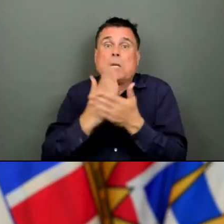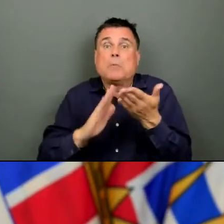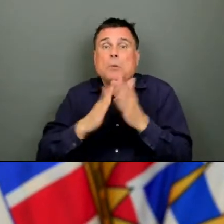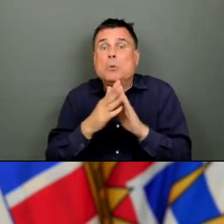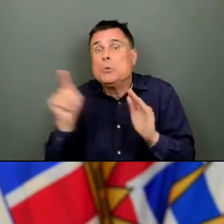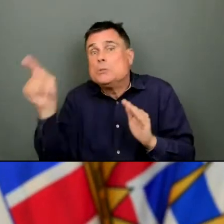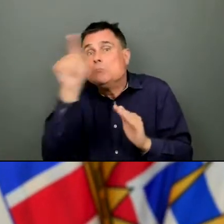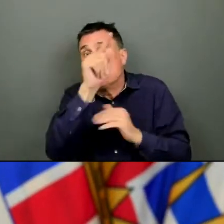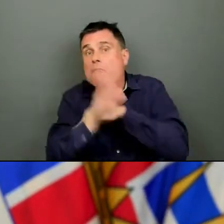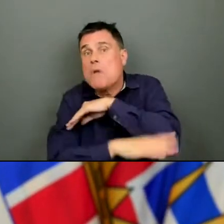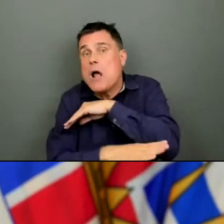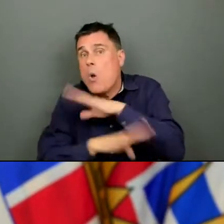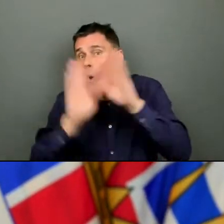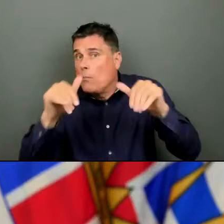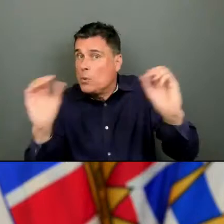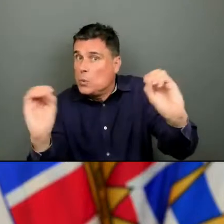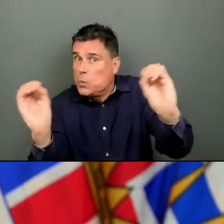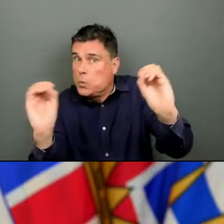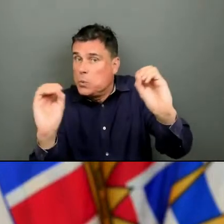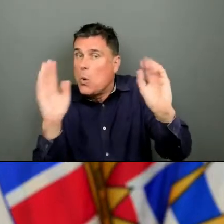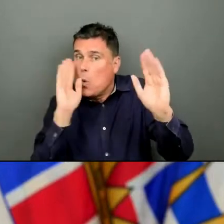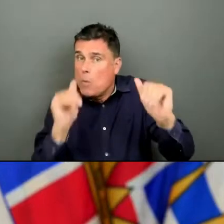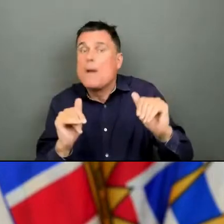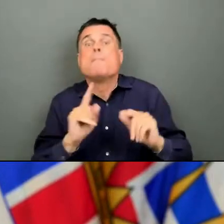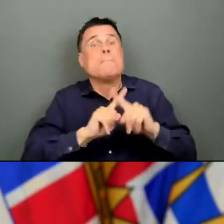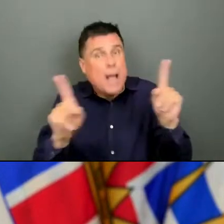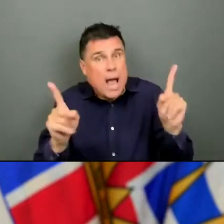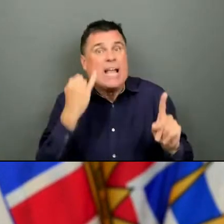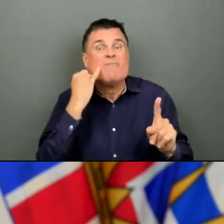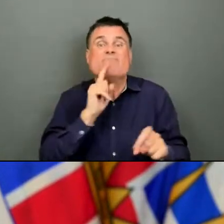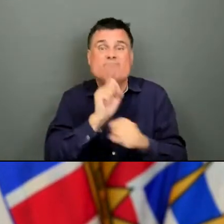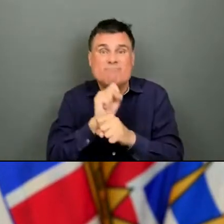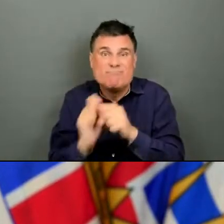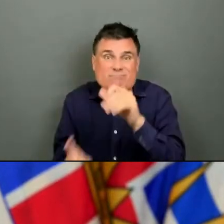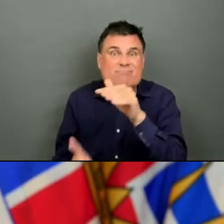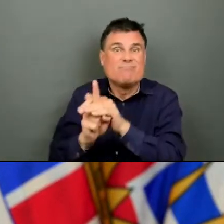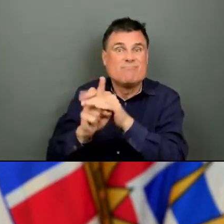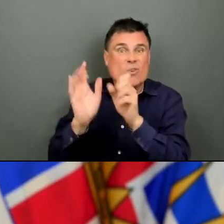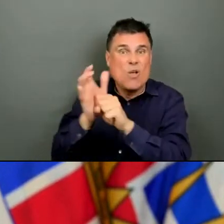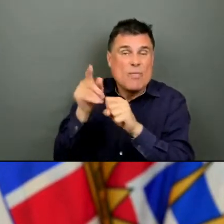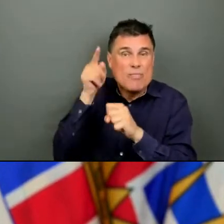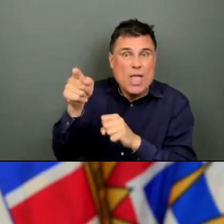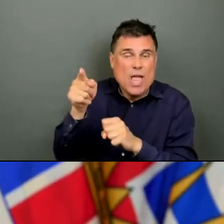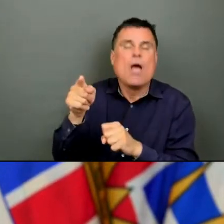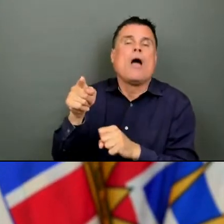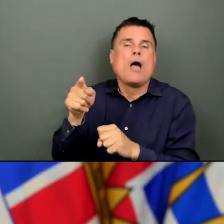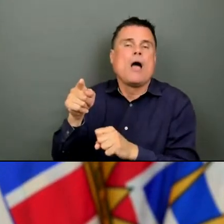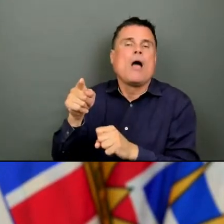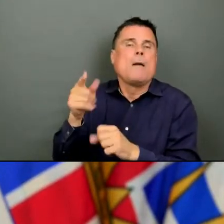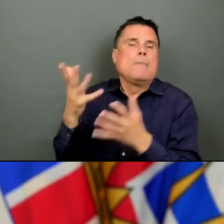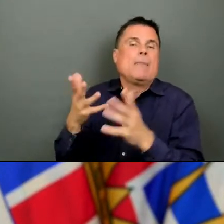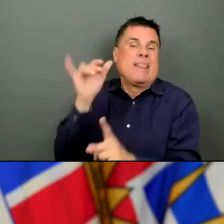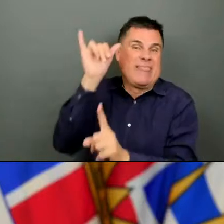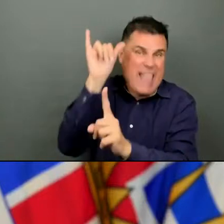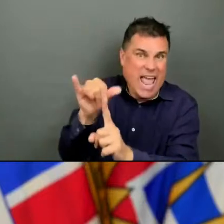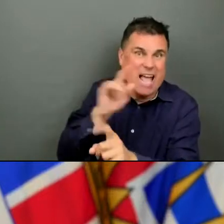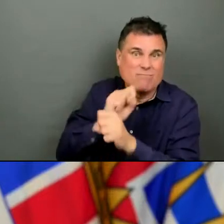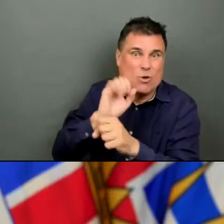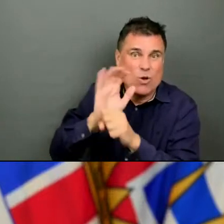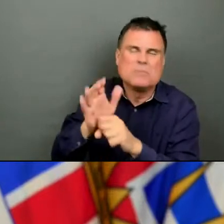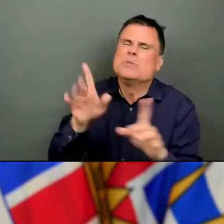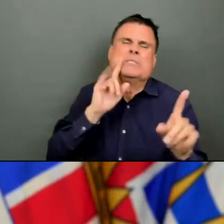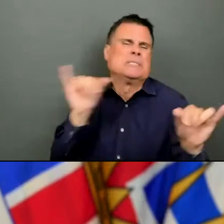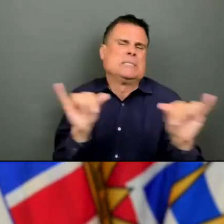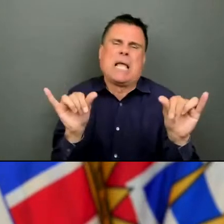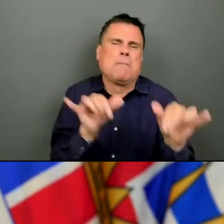So we want to be able to detect when it comes so that we can tell people that, yes, there's some COVID circulating, as we do with influenza